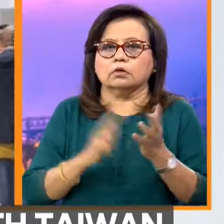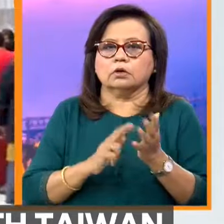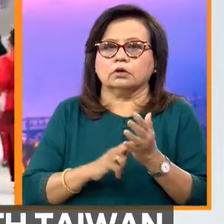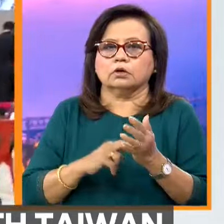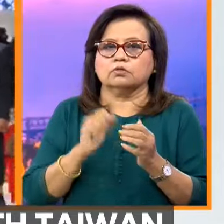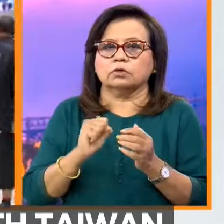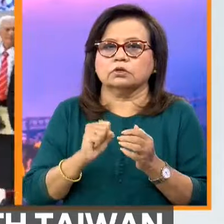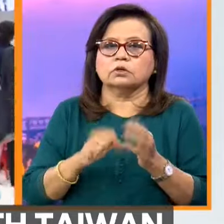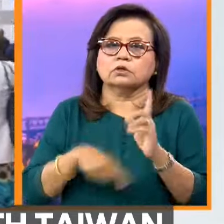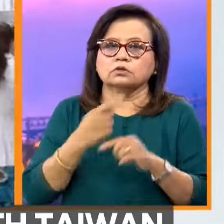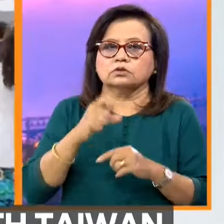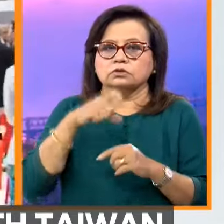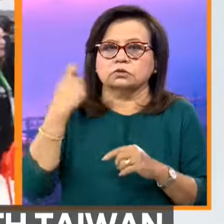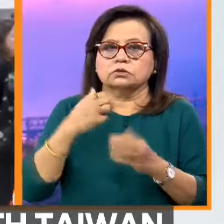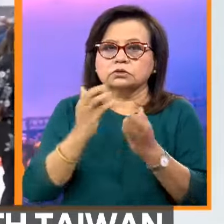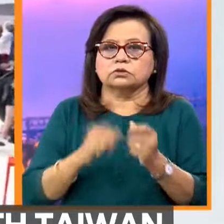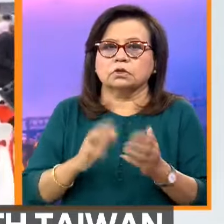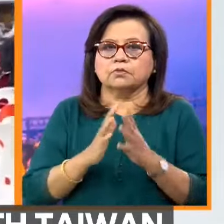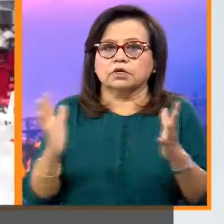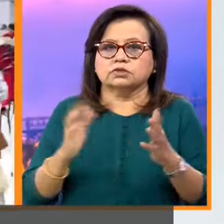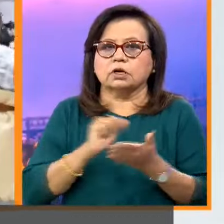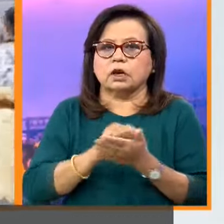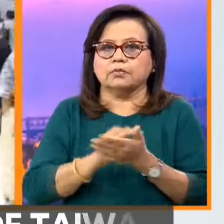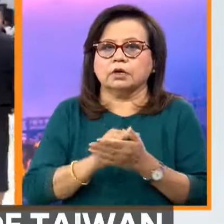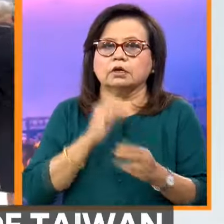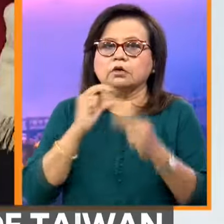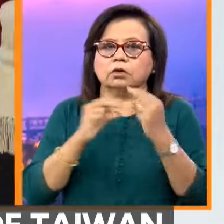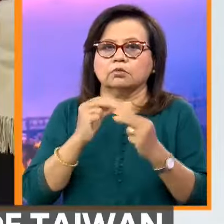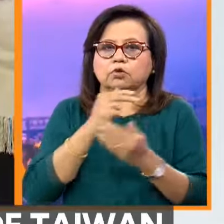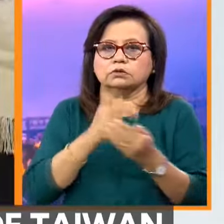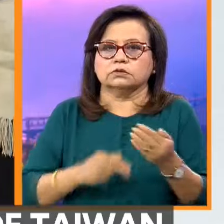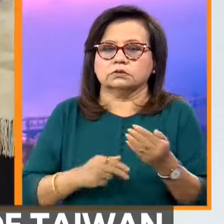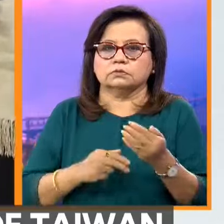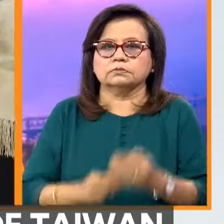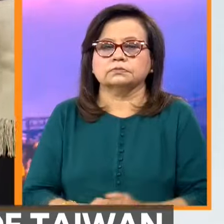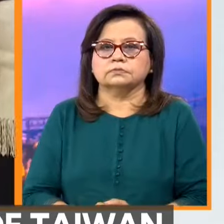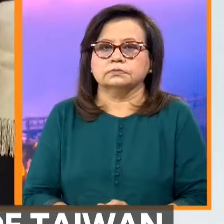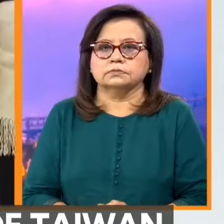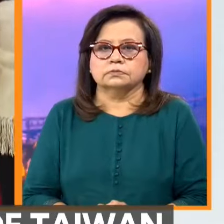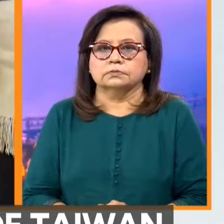potential switch to China, it figures as a major campaign talking points.